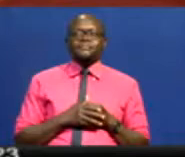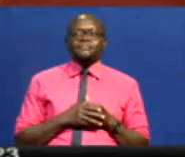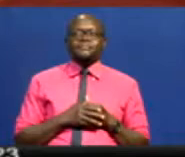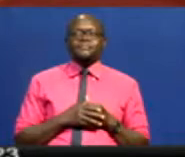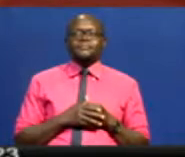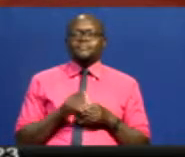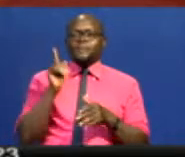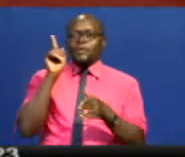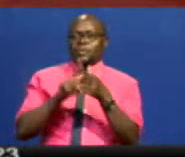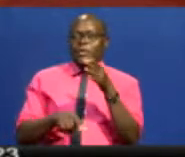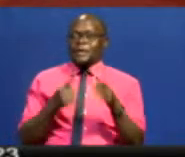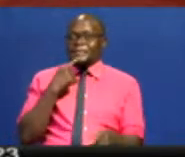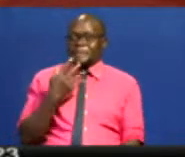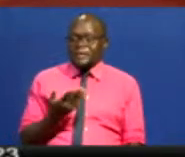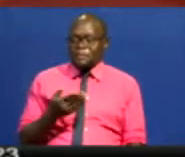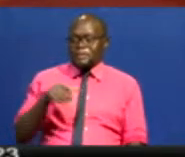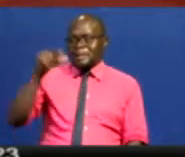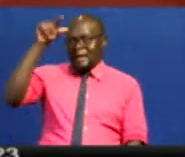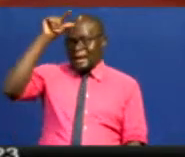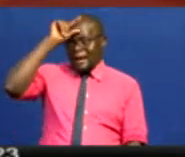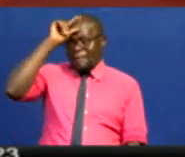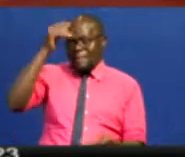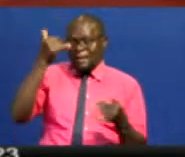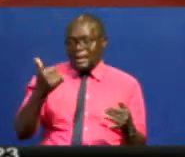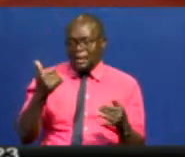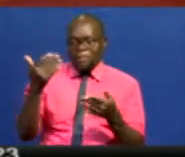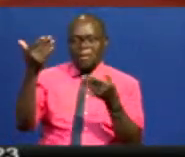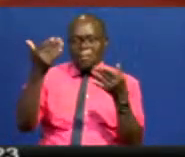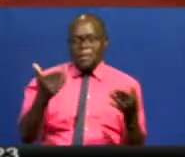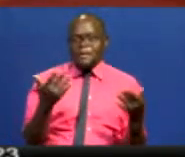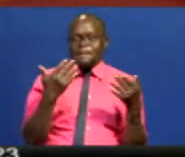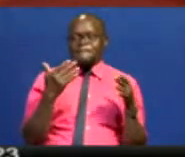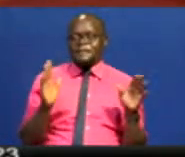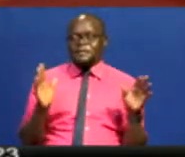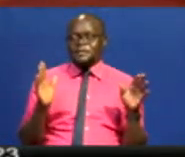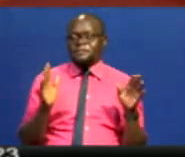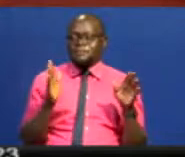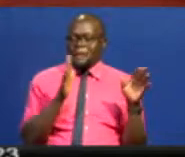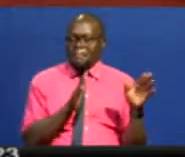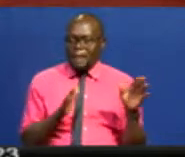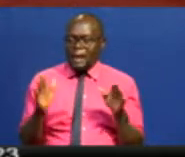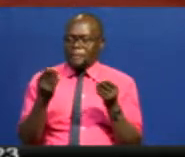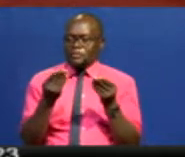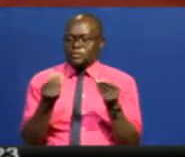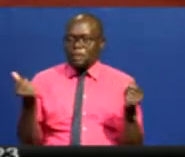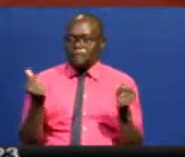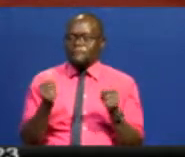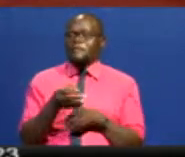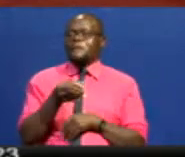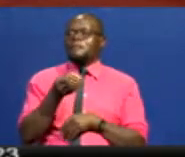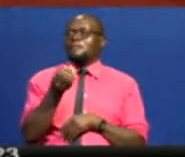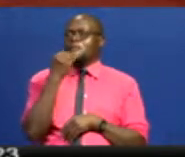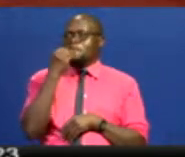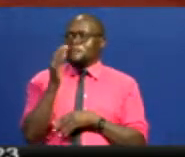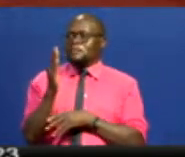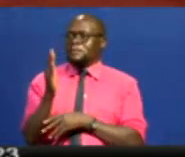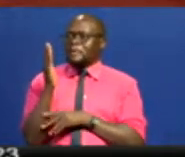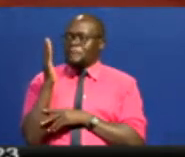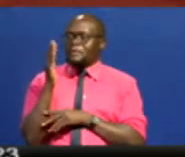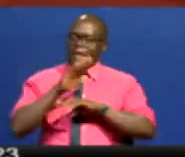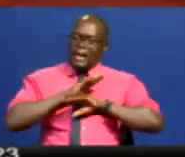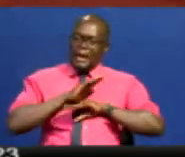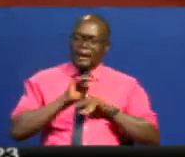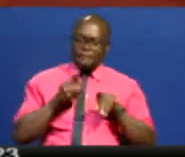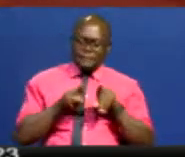What I'm saying is that the government is now putting in place measures to deal with food security and